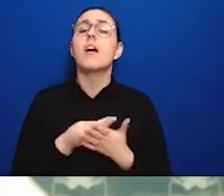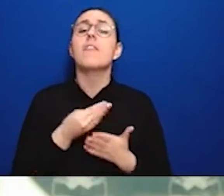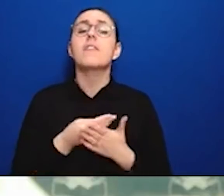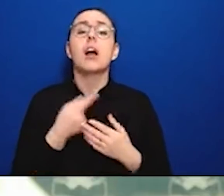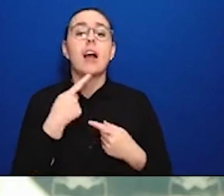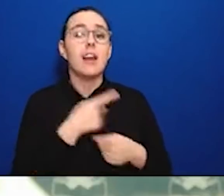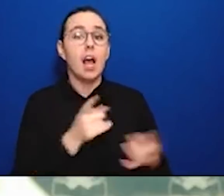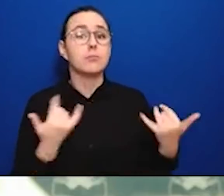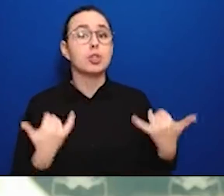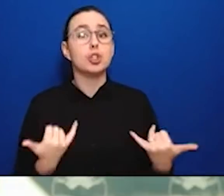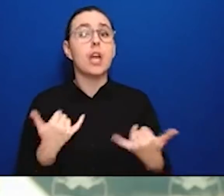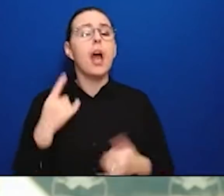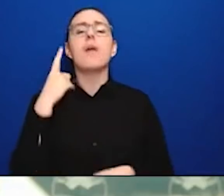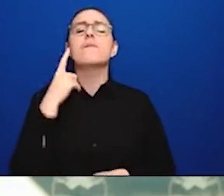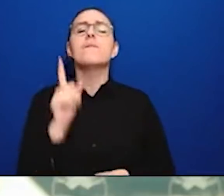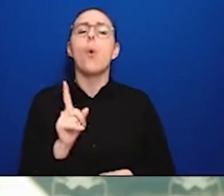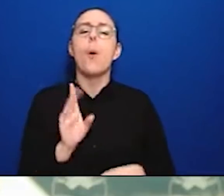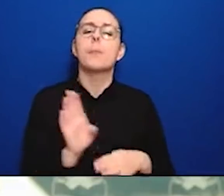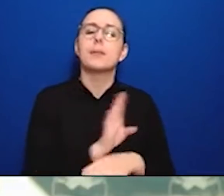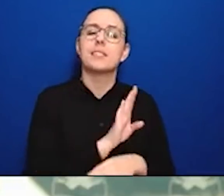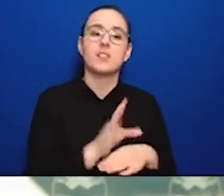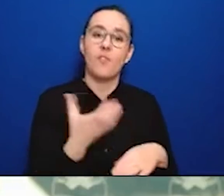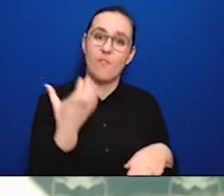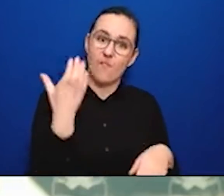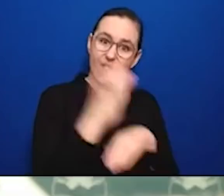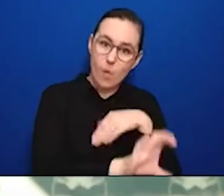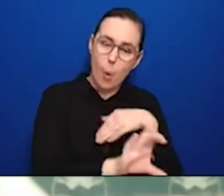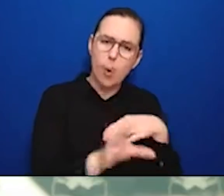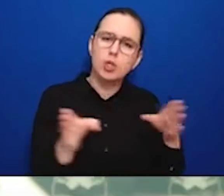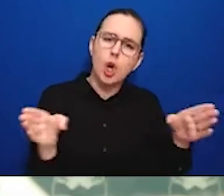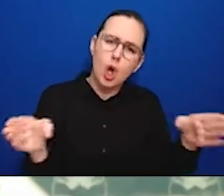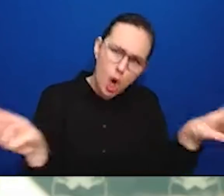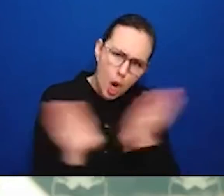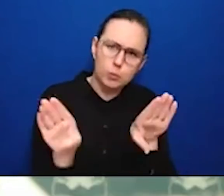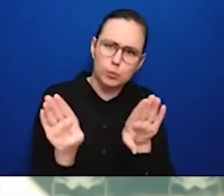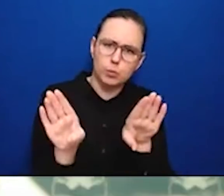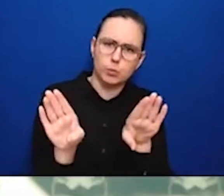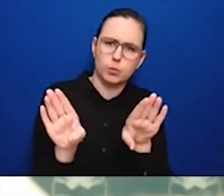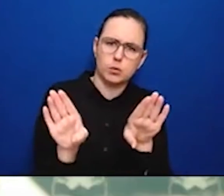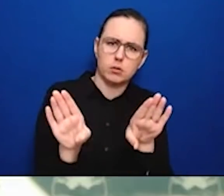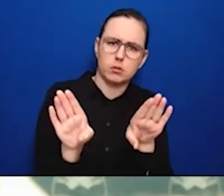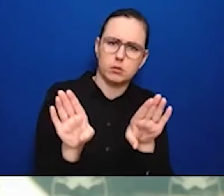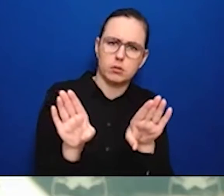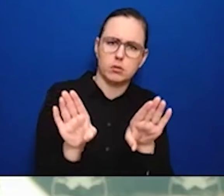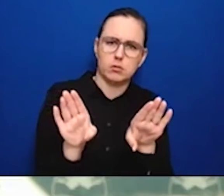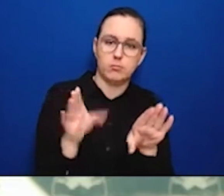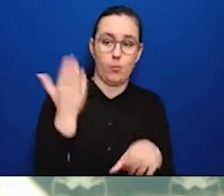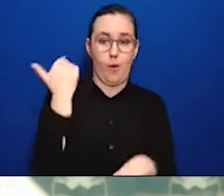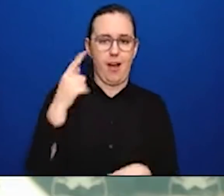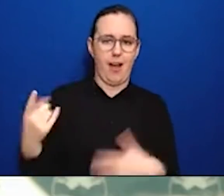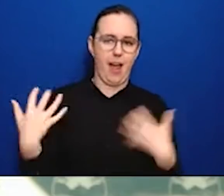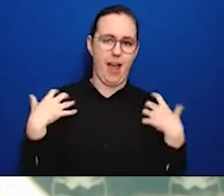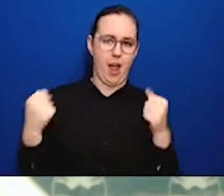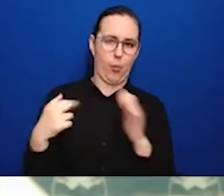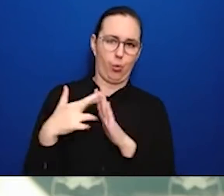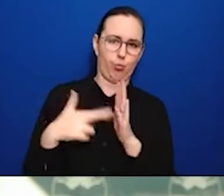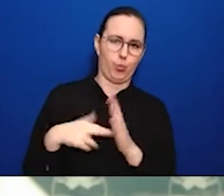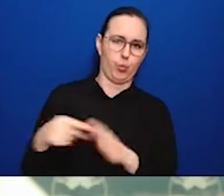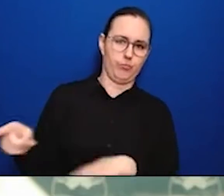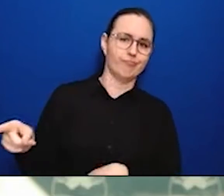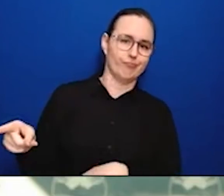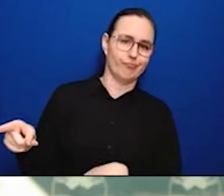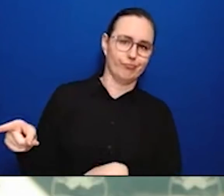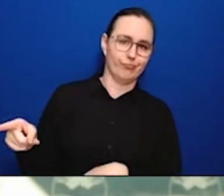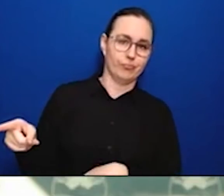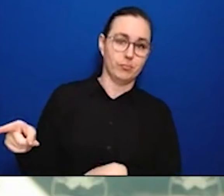been forced to be closed due to health measures. And so these supports are the same for